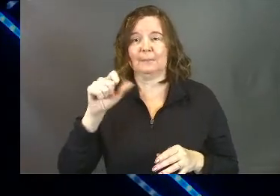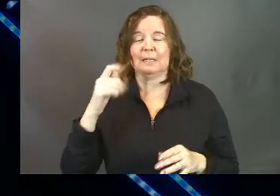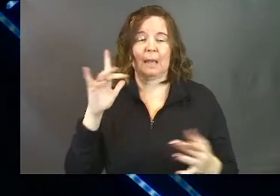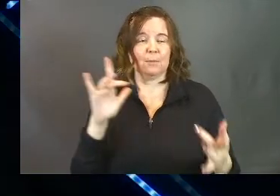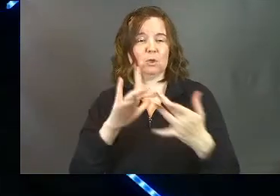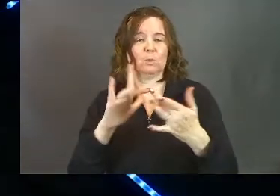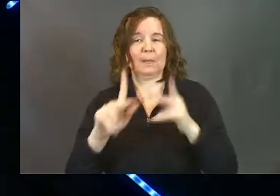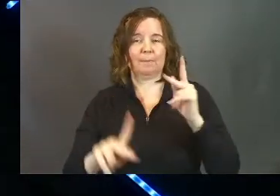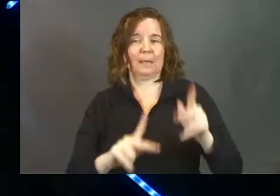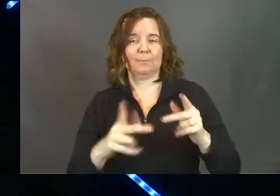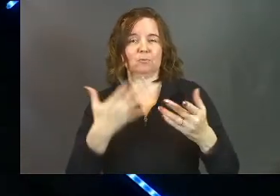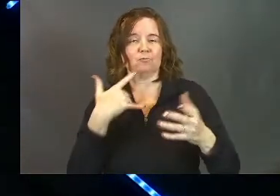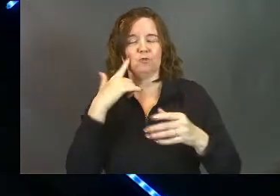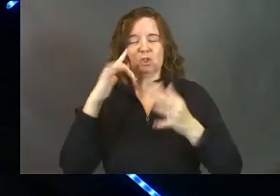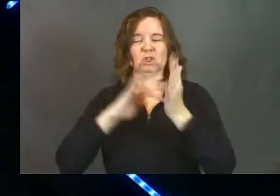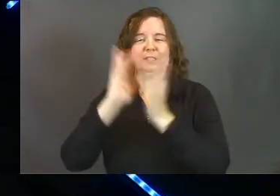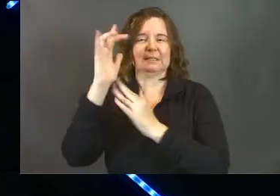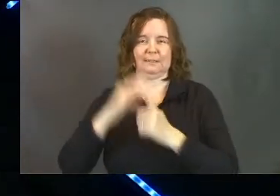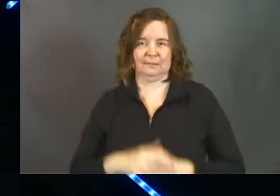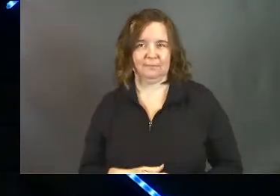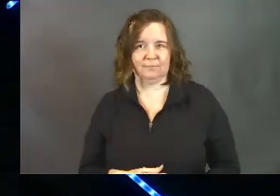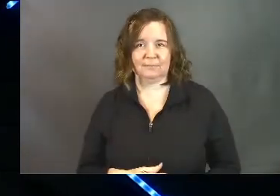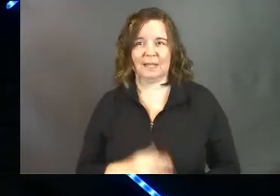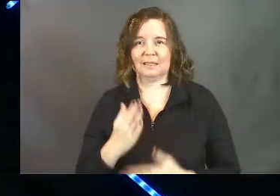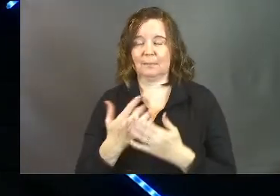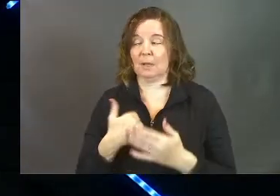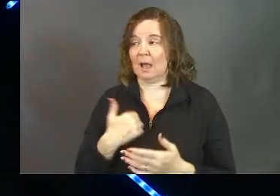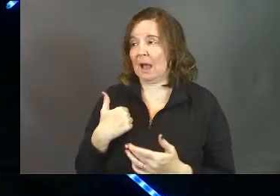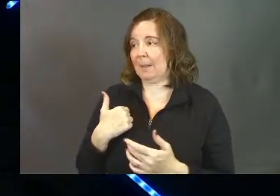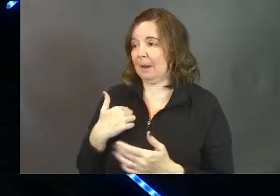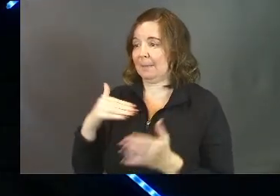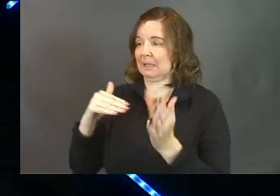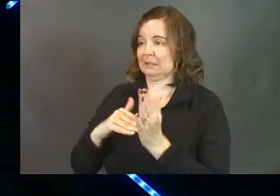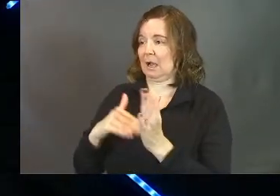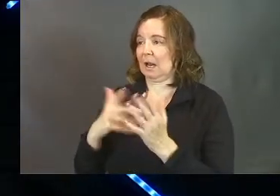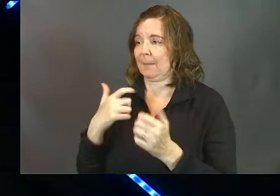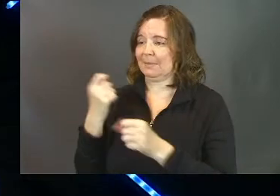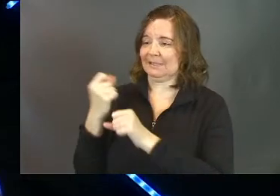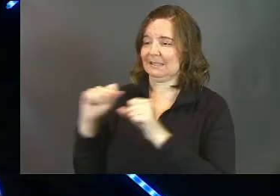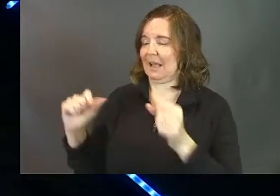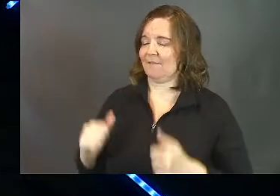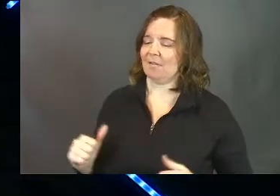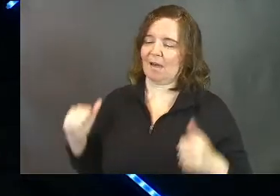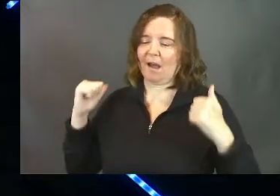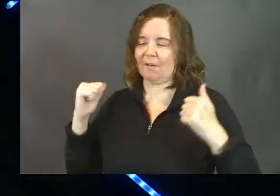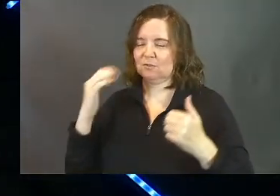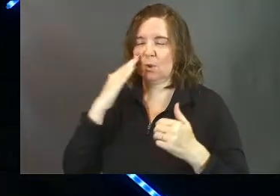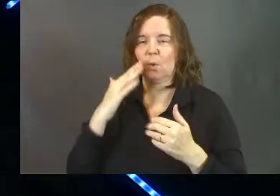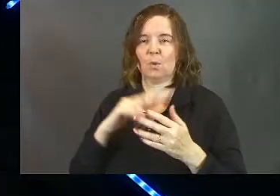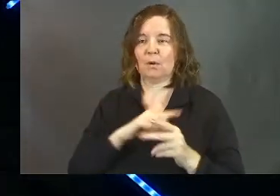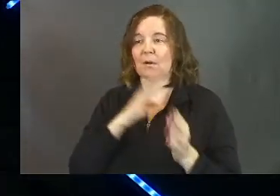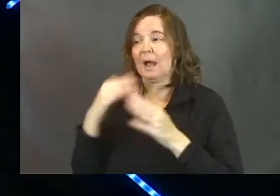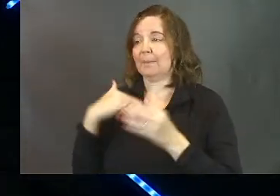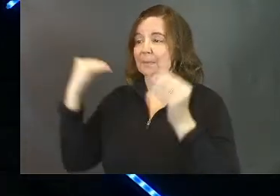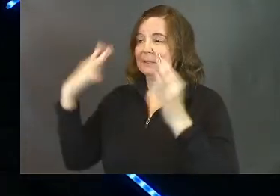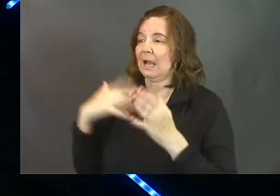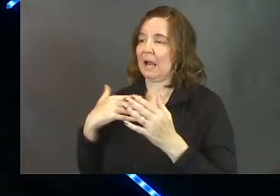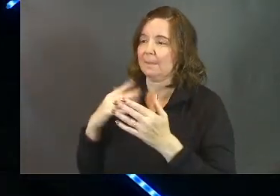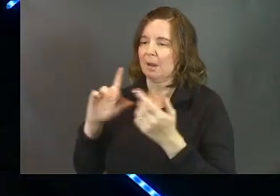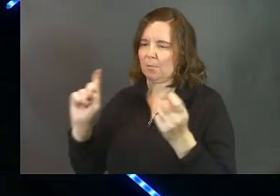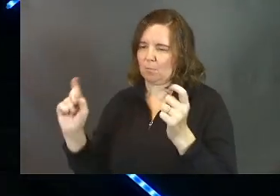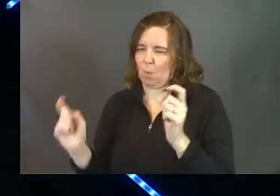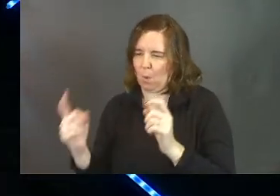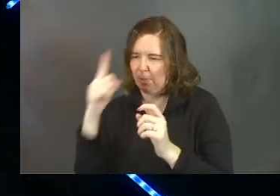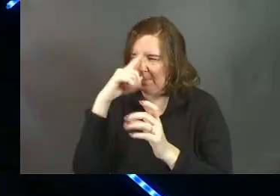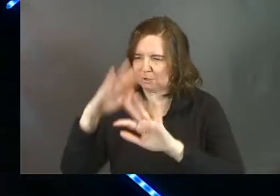reach unreached people groups for Jesus, you know? And then somebody's like, I'm going to be a doctor, and I'm going to save lives, you know? They're like, I'm going to be a teacher, and I'm going to mold